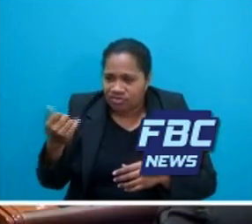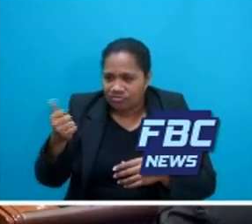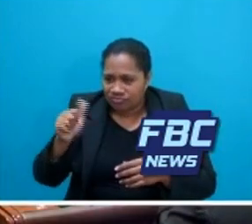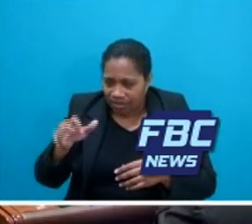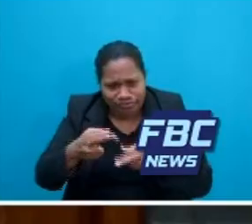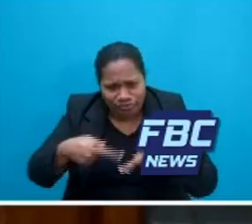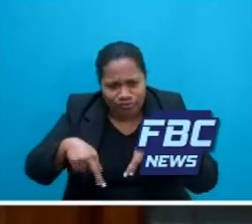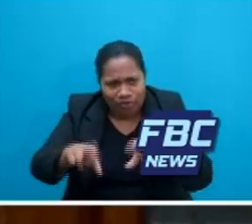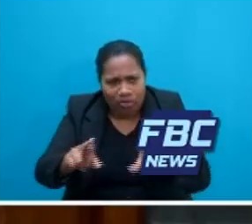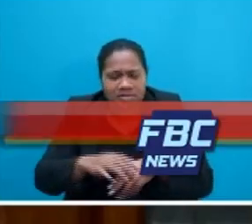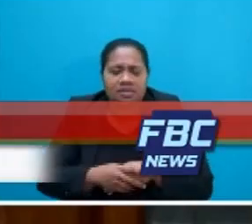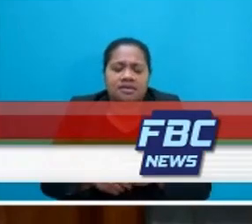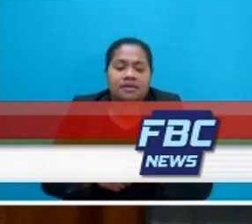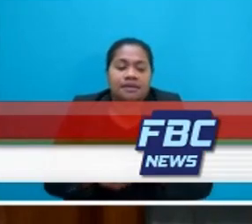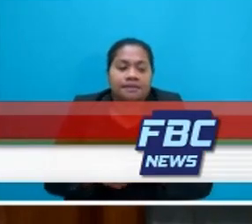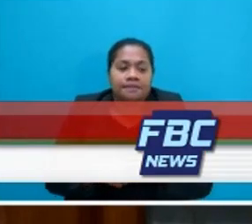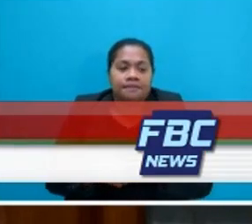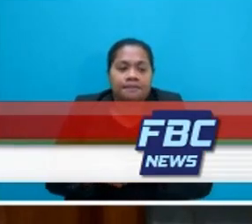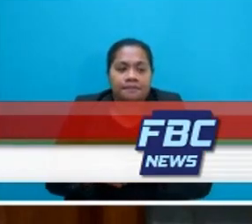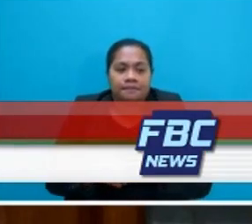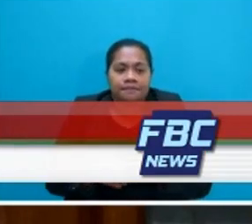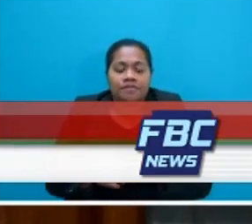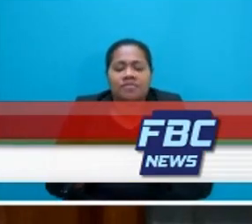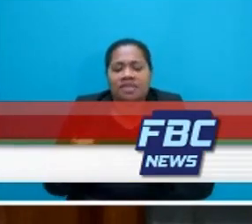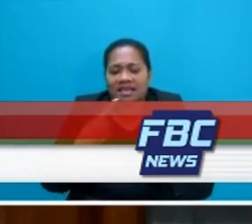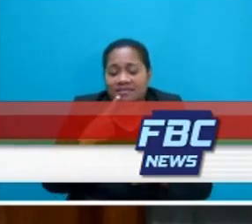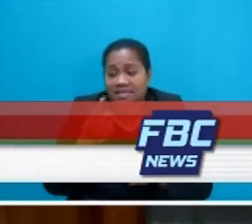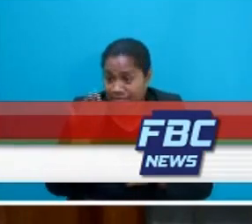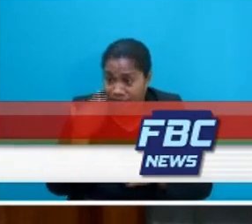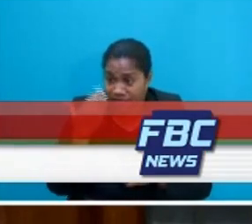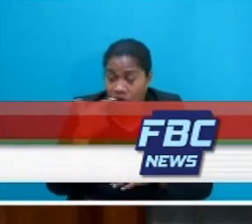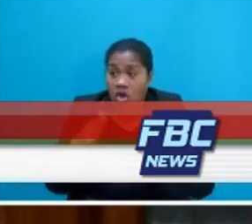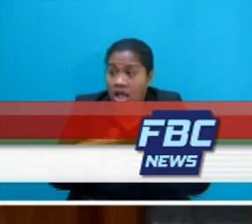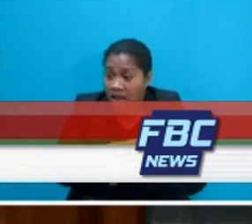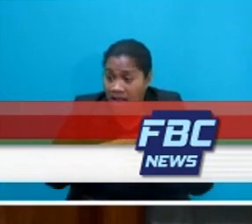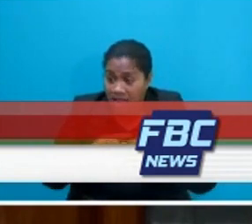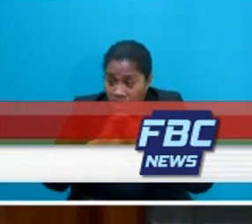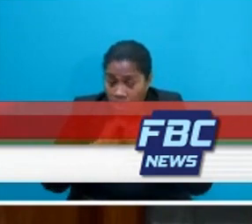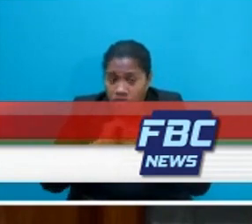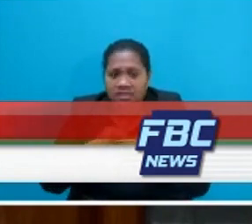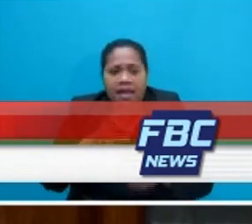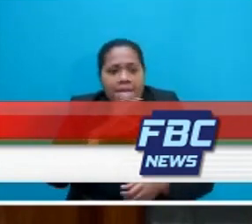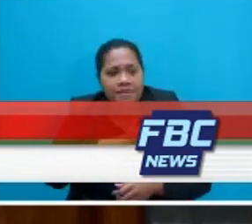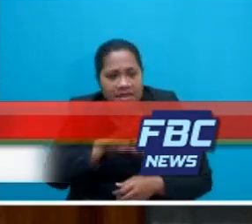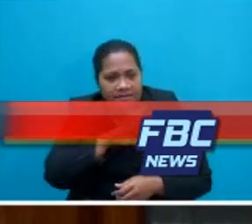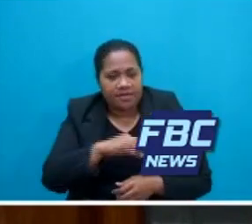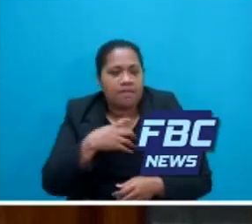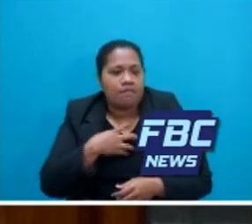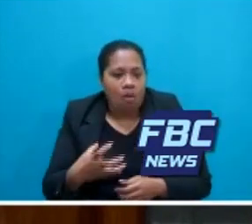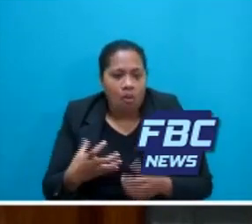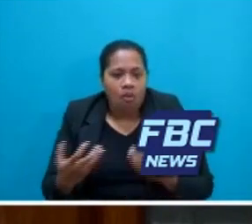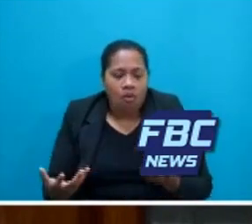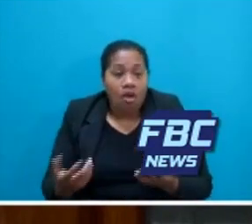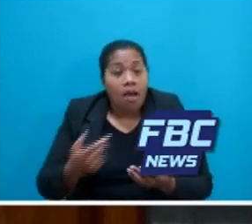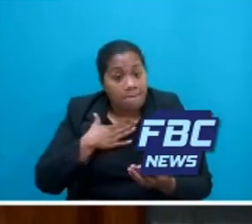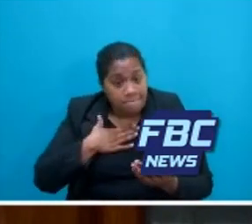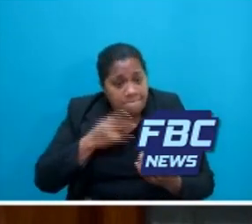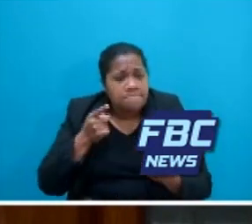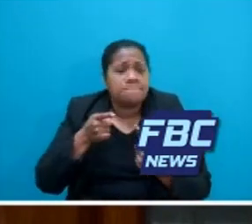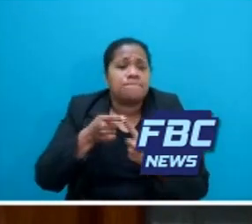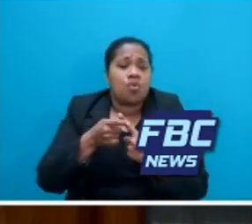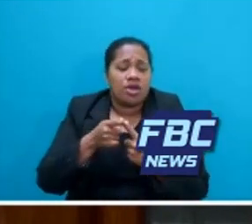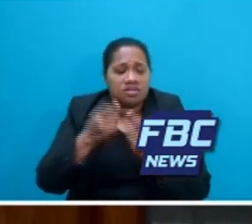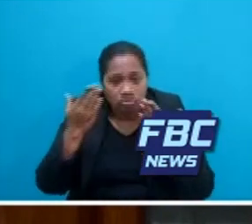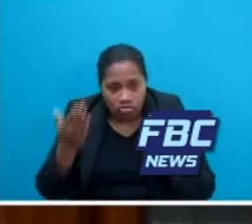statement. As I have said before, landowners are benefiting more than ever. My point is, Honourable